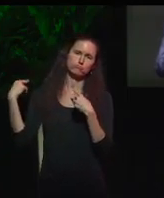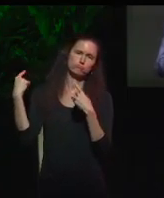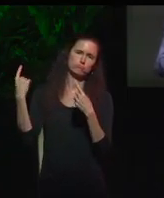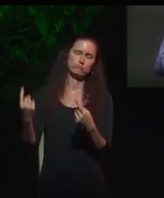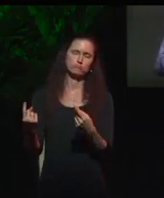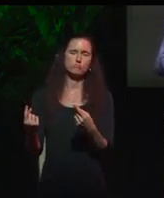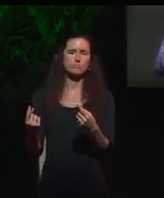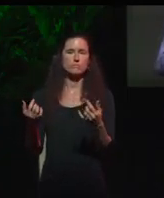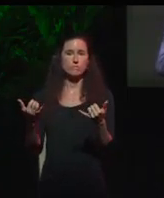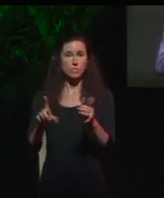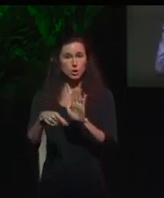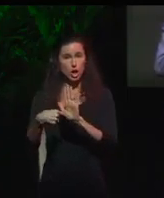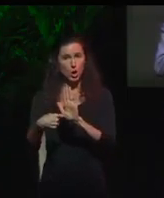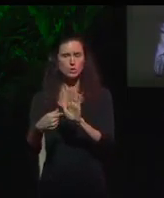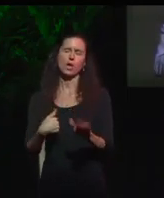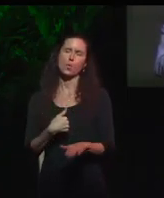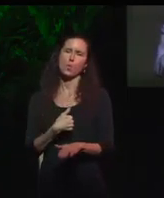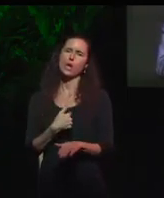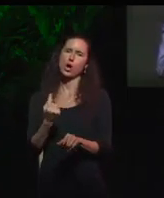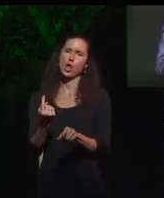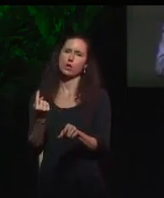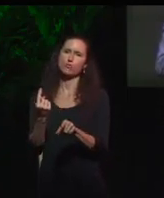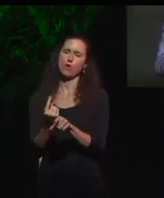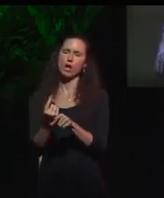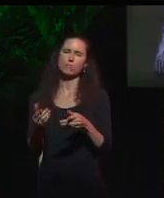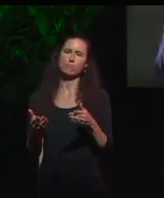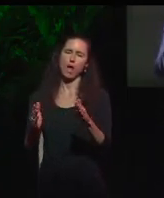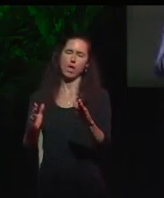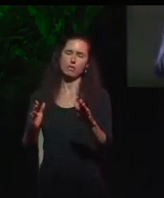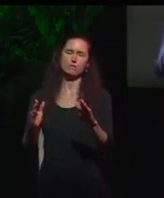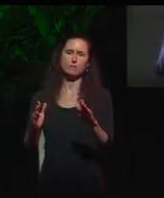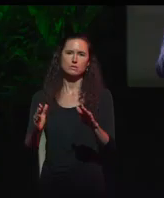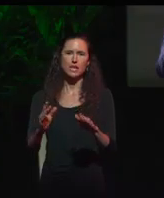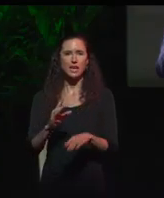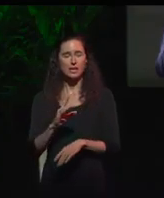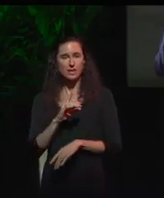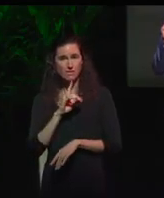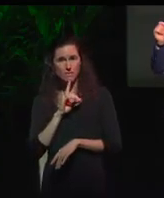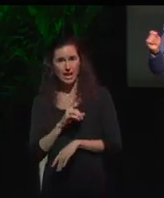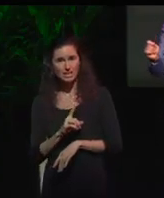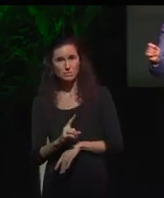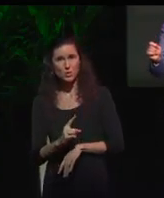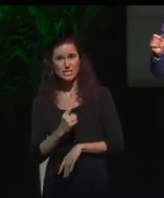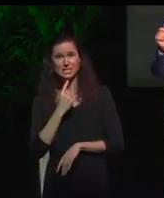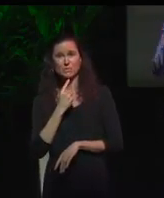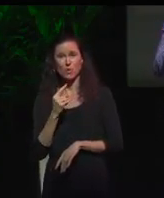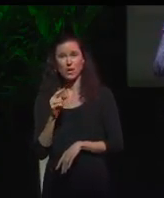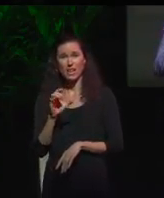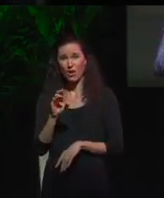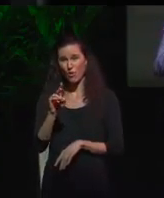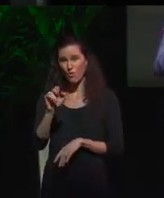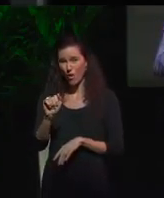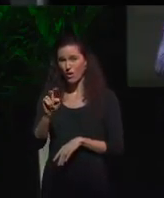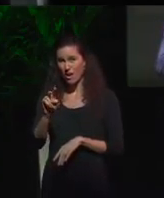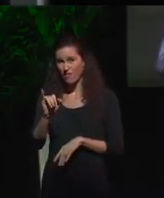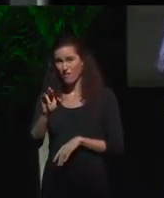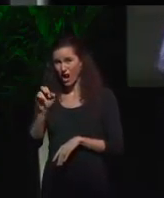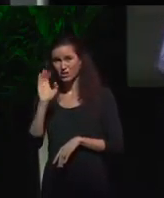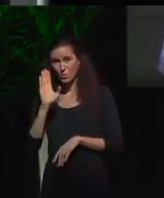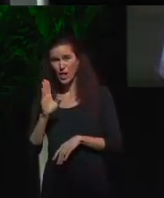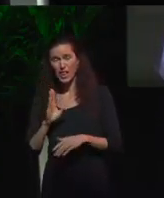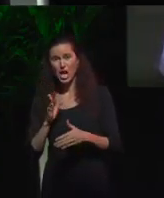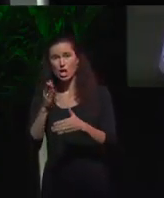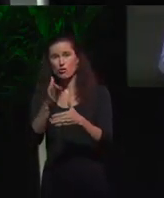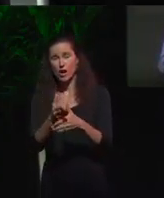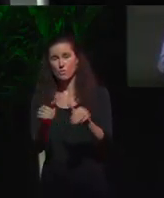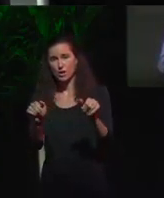shows that we are on the right path. In fact, I'm so disappointed that coronavirus is going to interrupt our capacity to